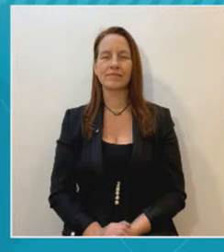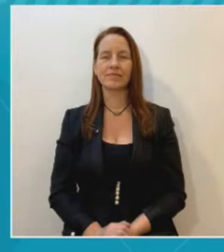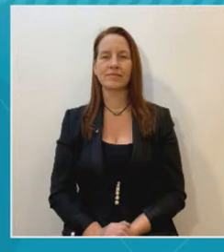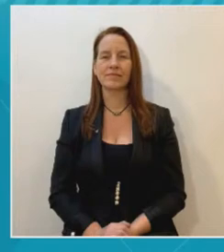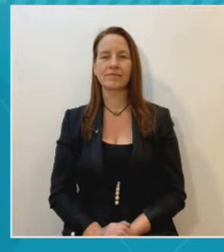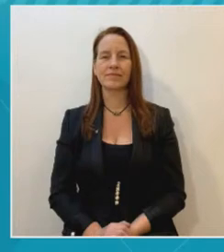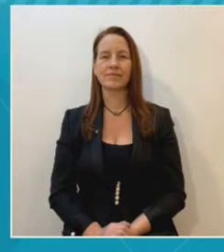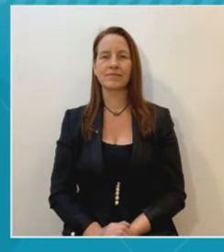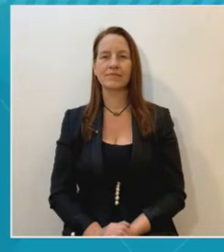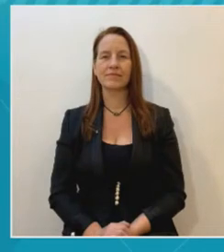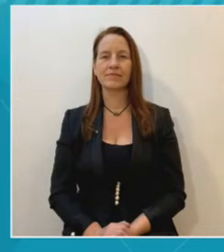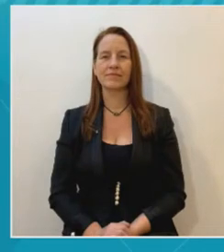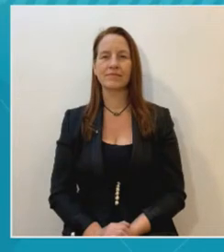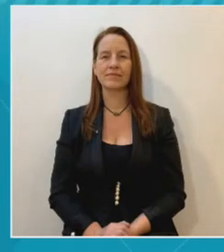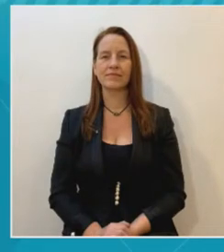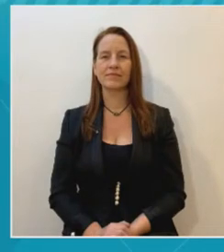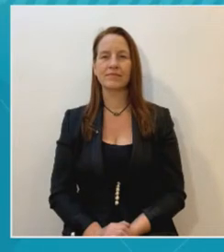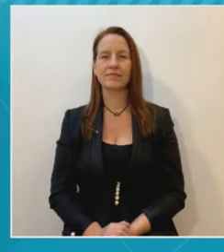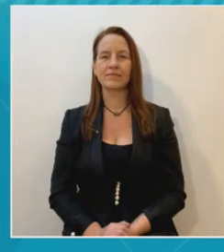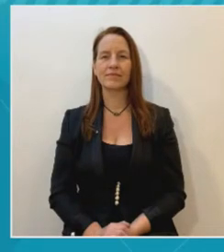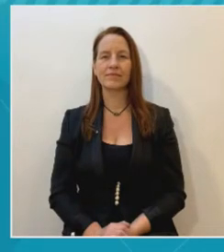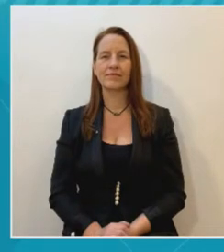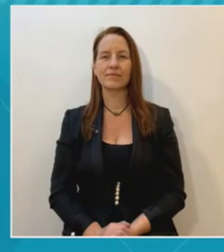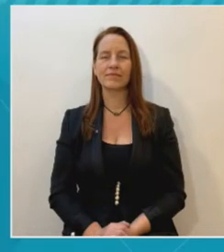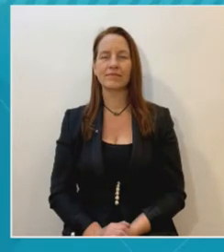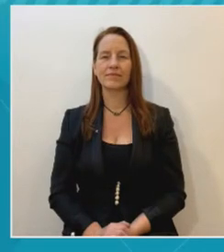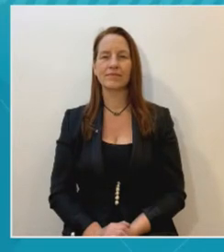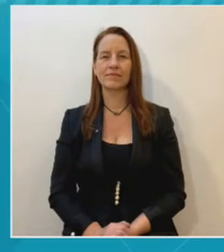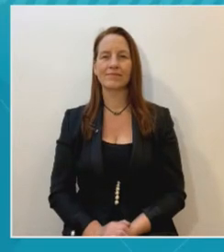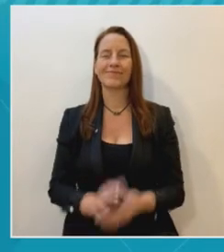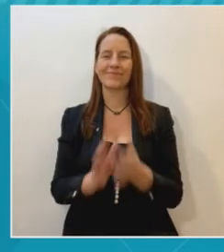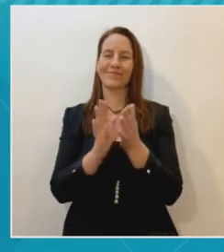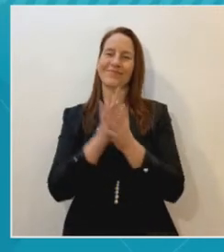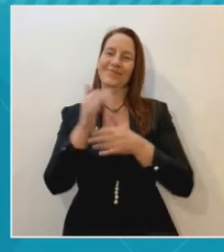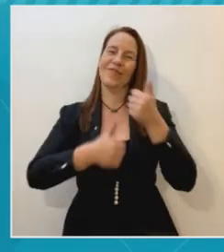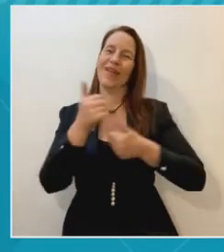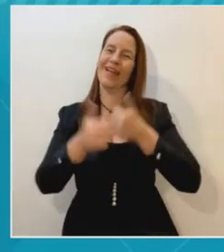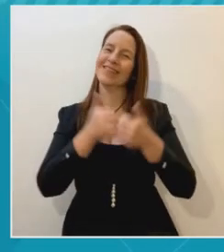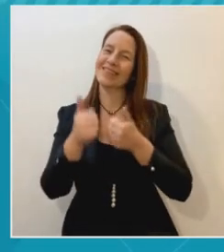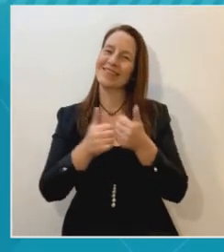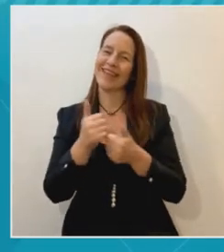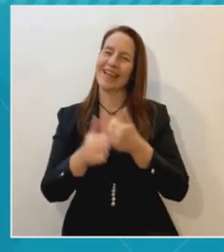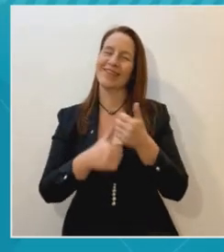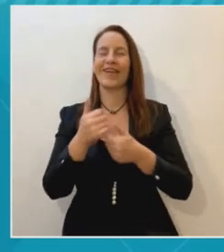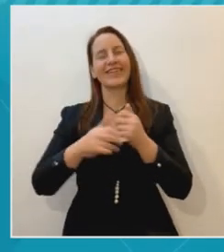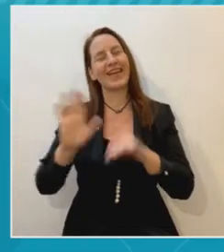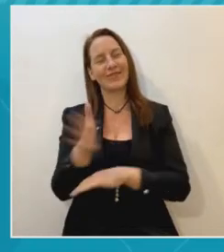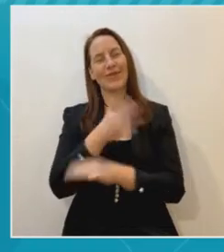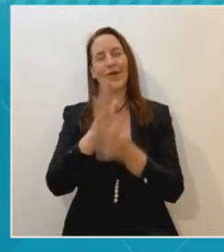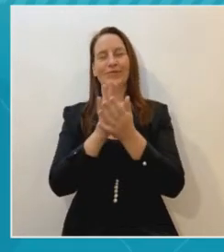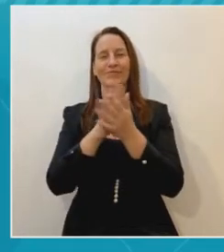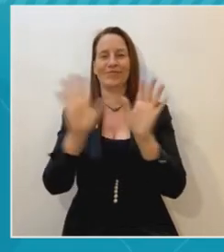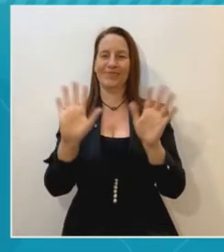Tommy Mahoney. Well done. Congratulations, all of you.